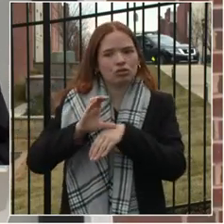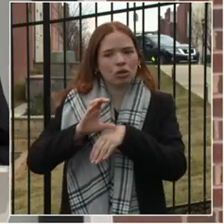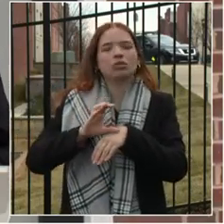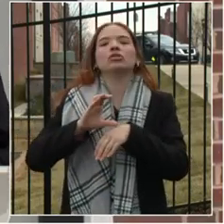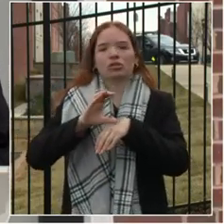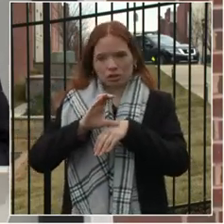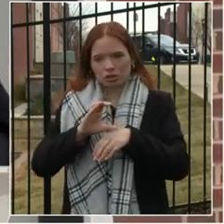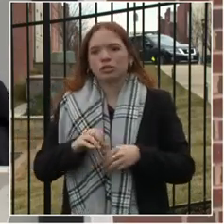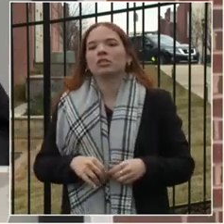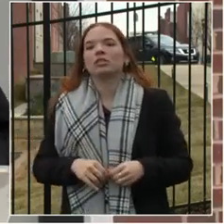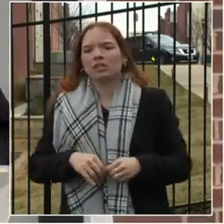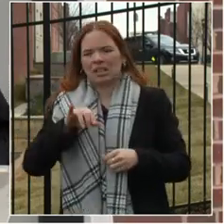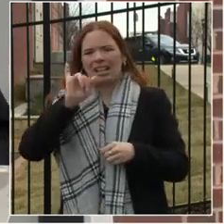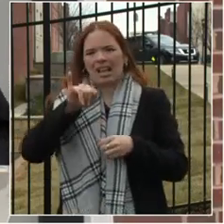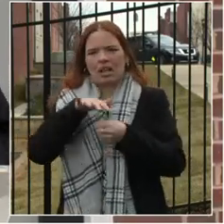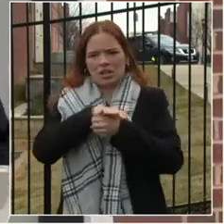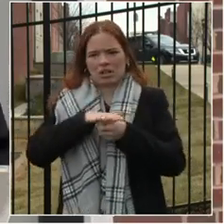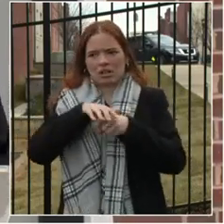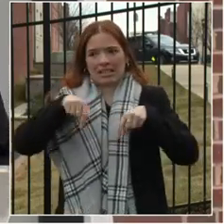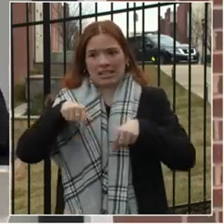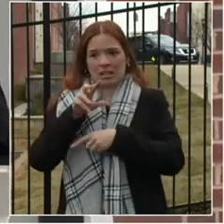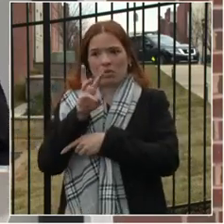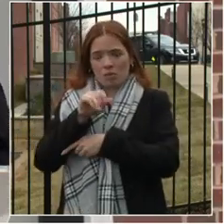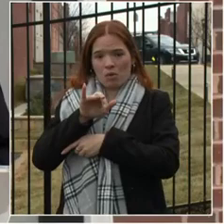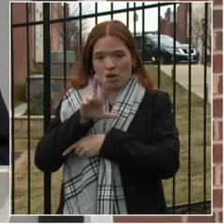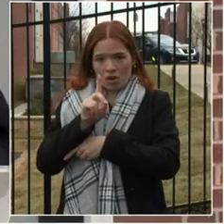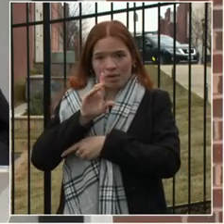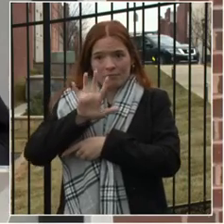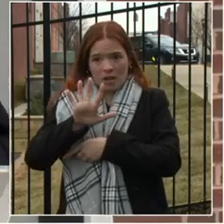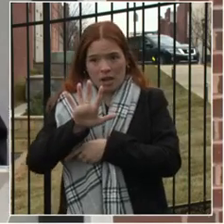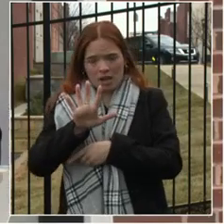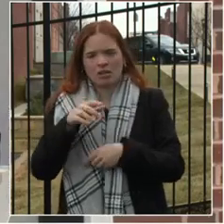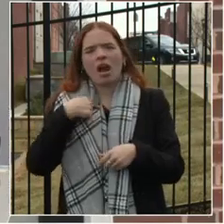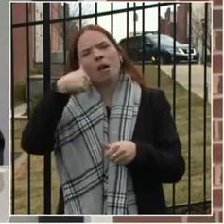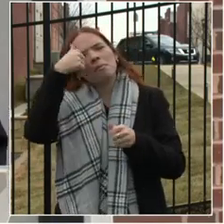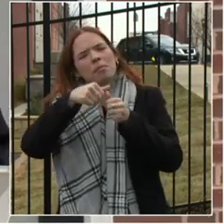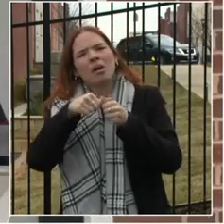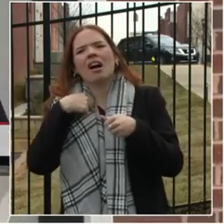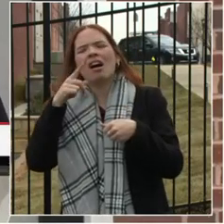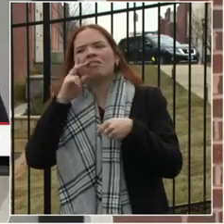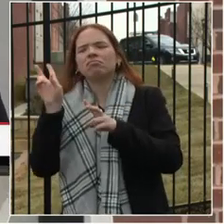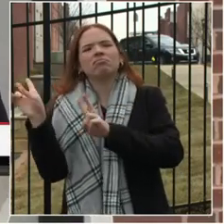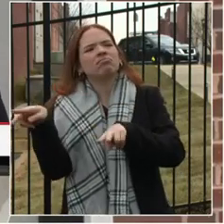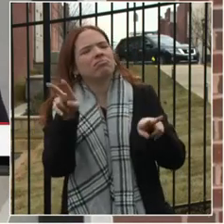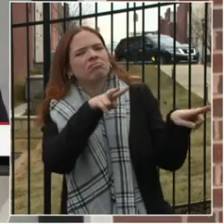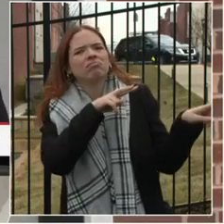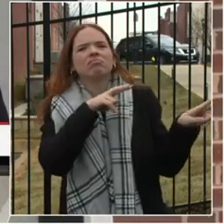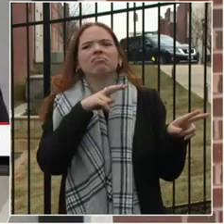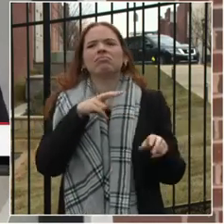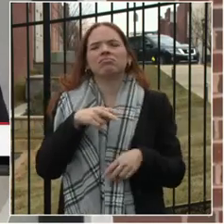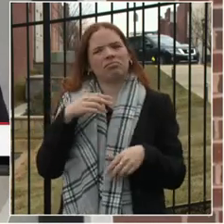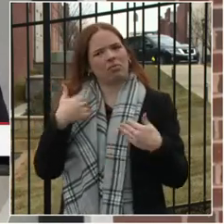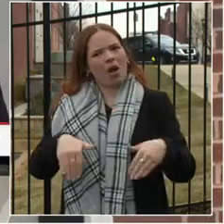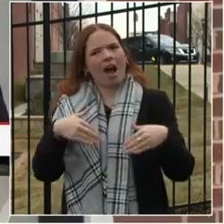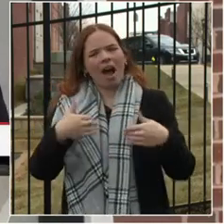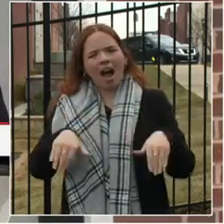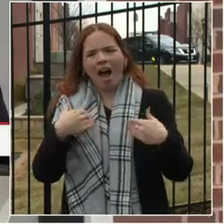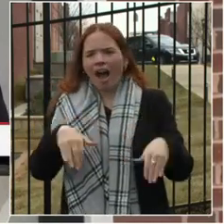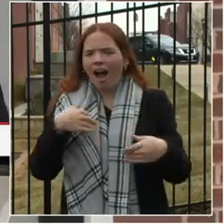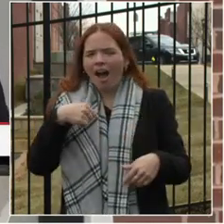holdings here in Ward 5. And as I was walking through with Councilmember McDuffie, we are proud